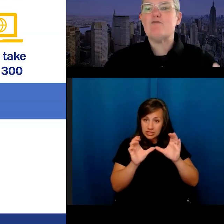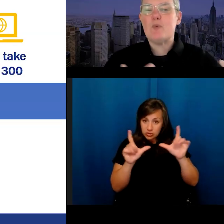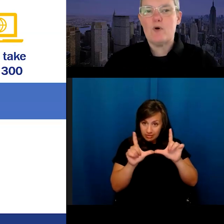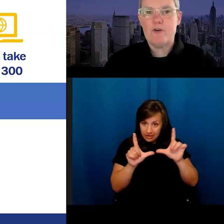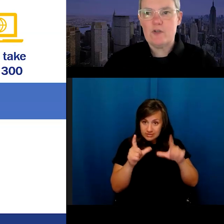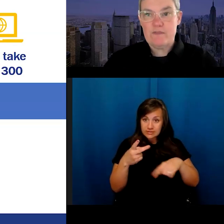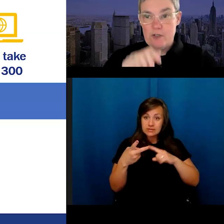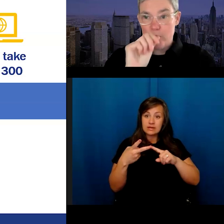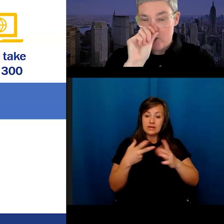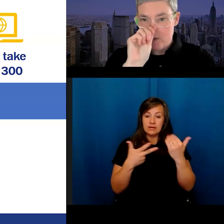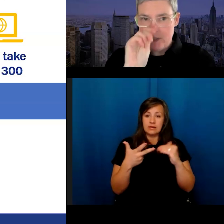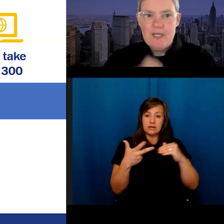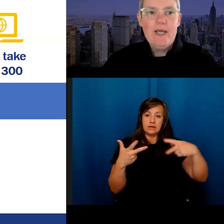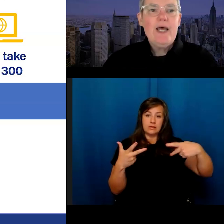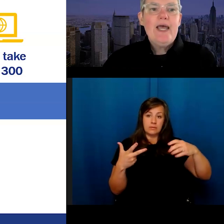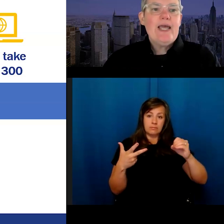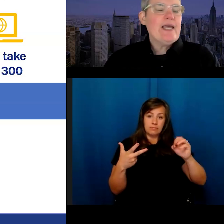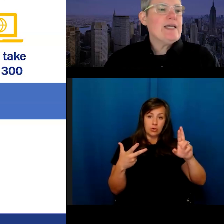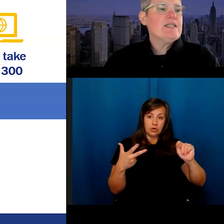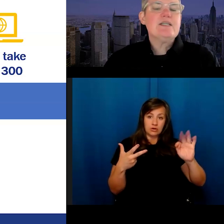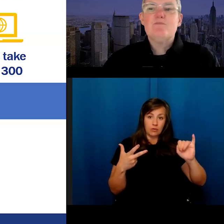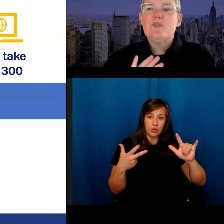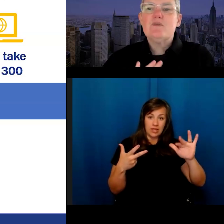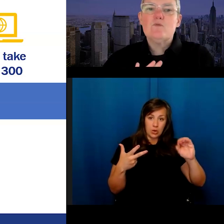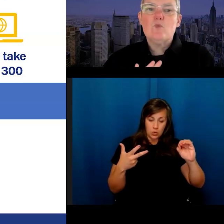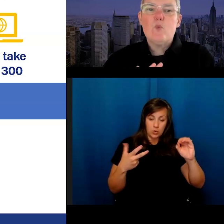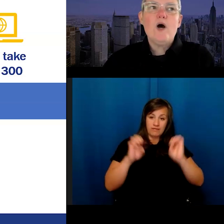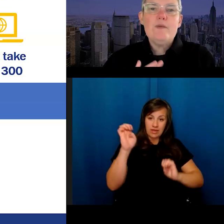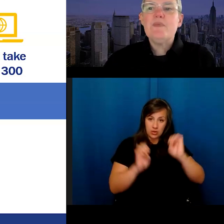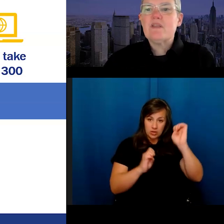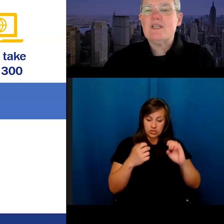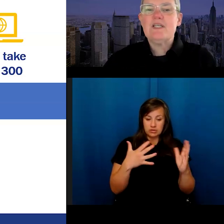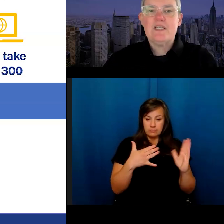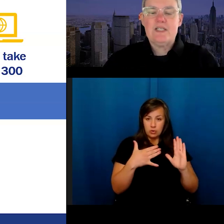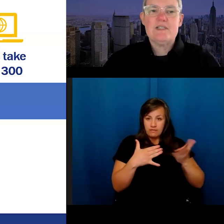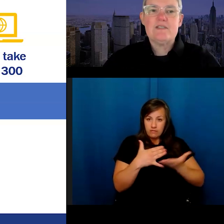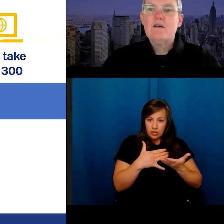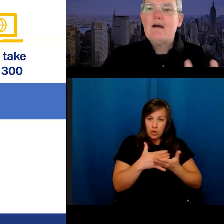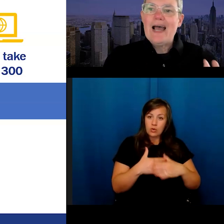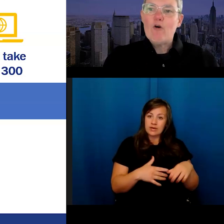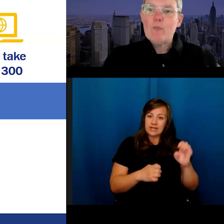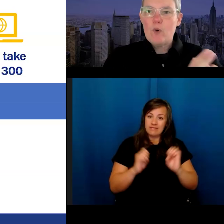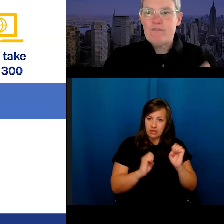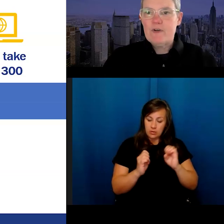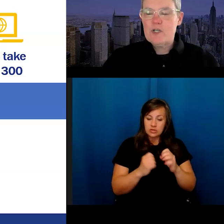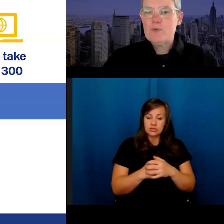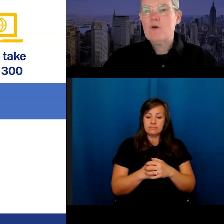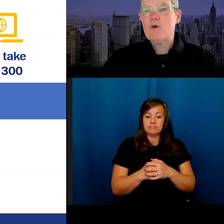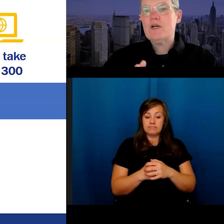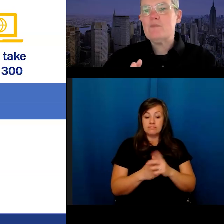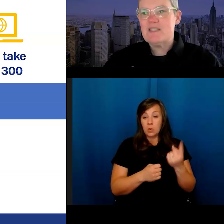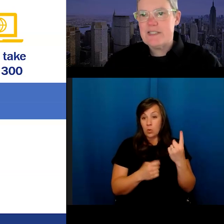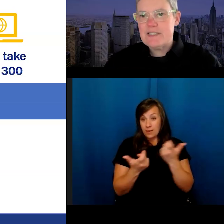now we have portfolio evaluation. And one big thing is our